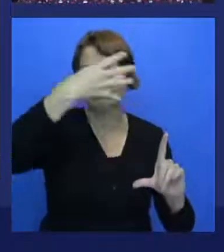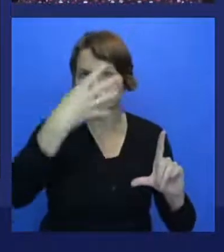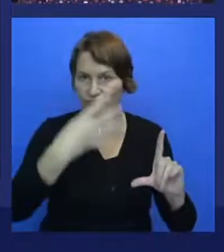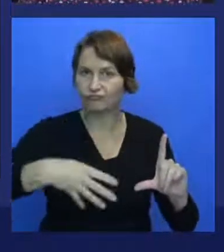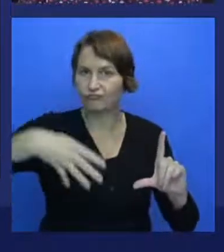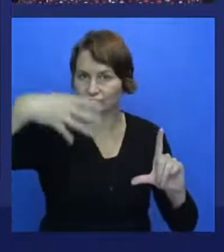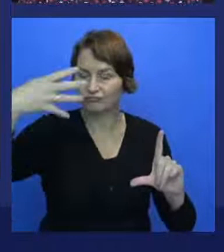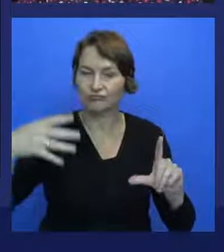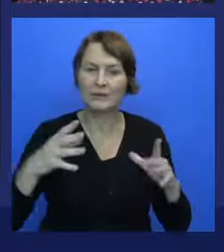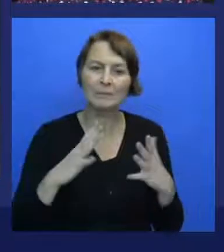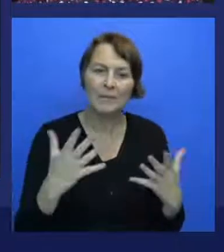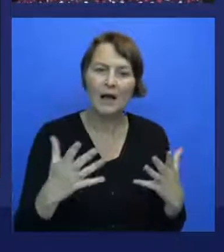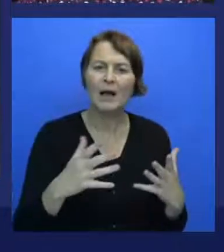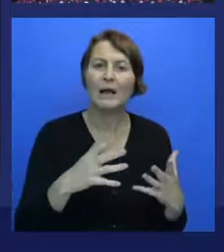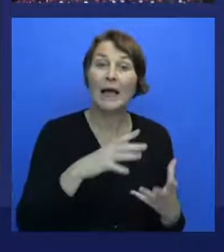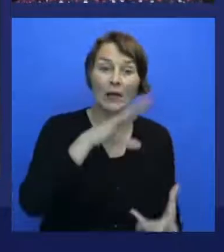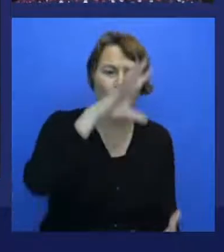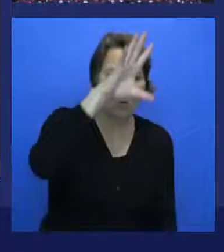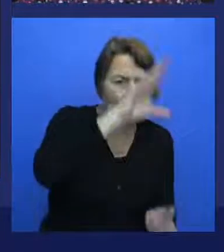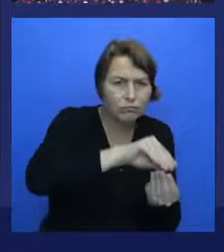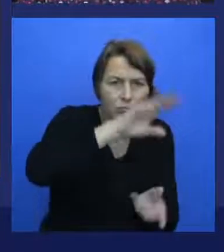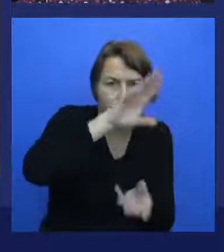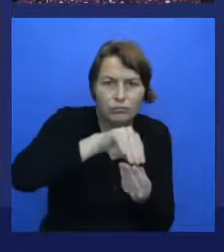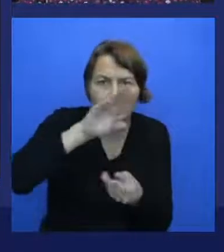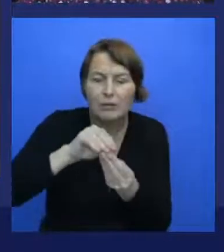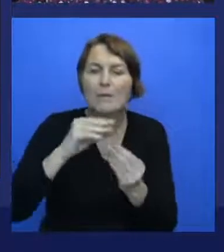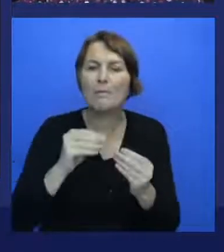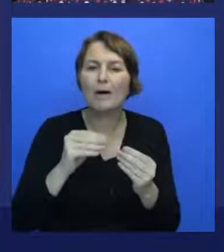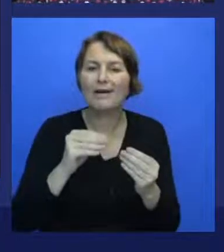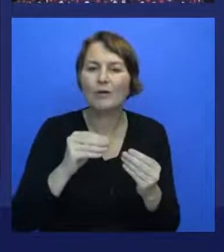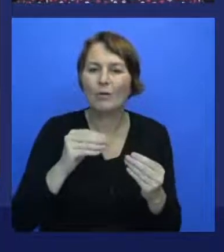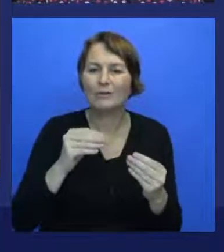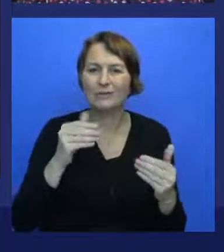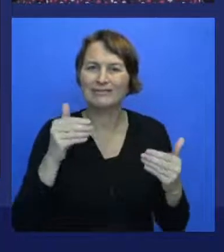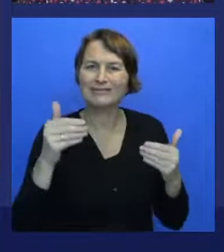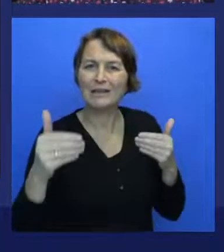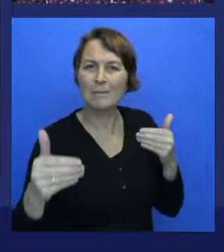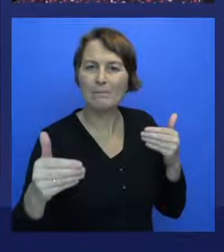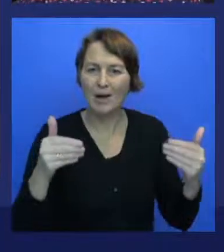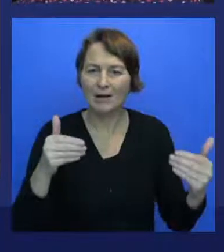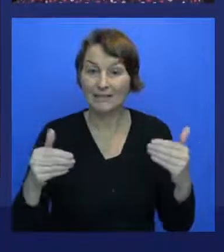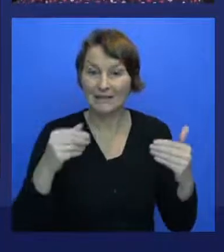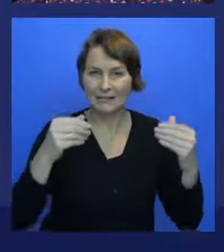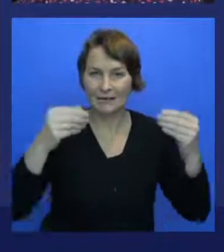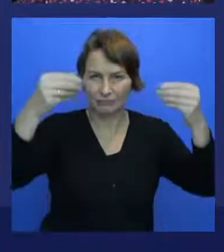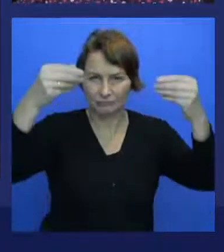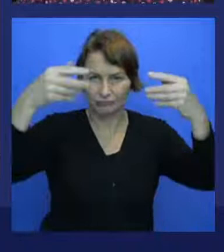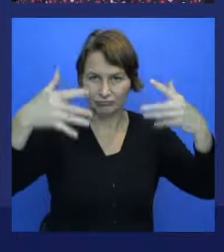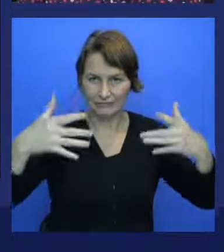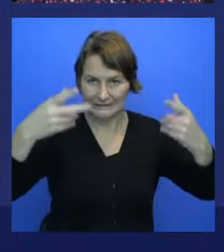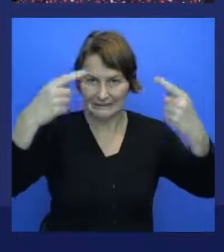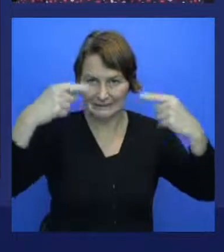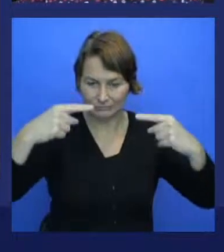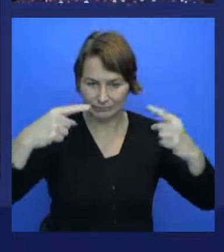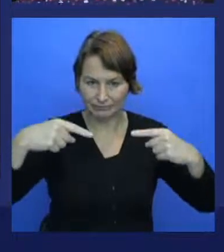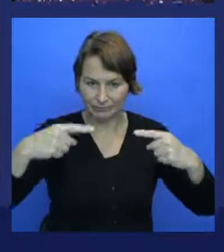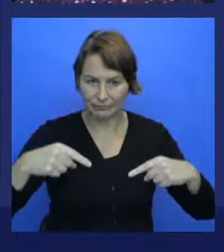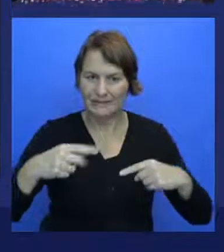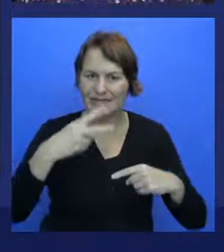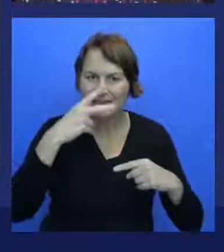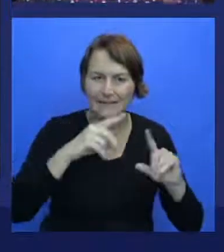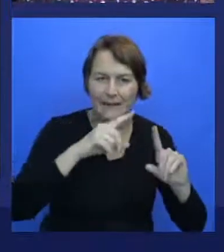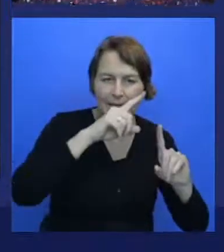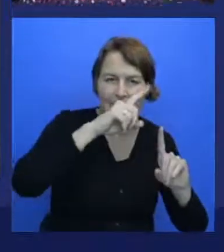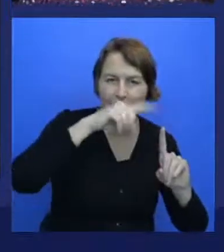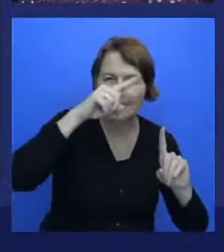by some, but also by all of the dimensions. So for example, these are all of, let me scroll down here. These are all the tickets that are